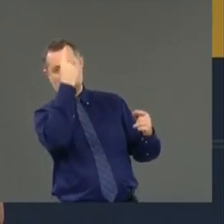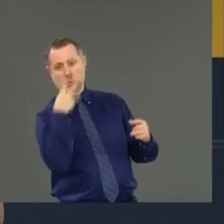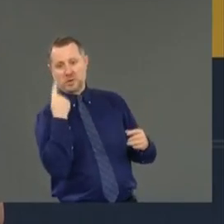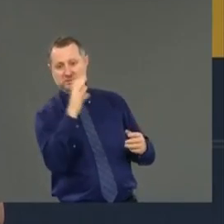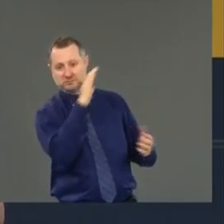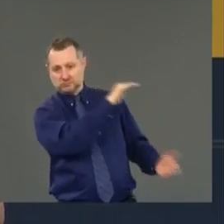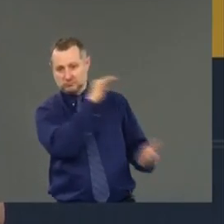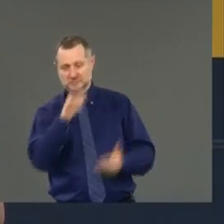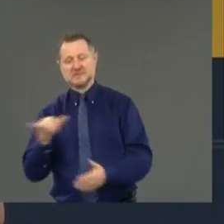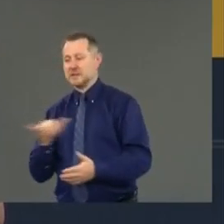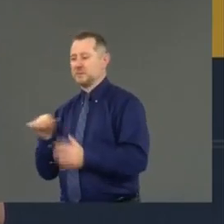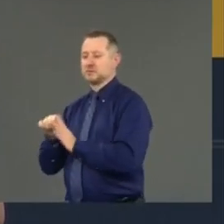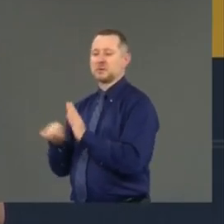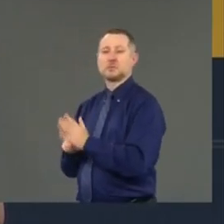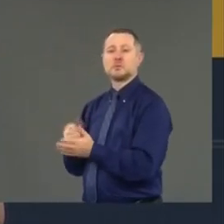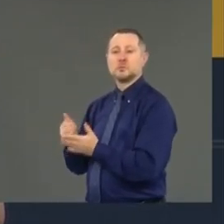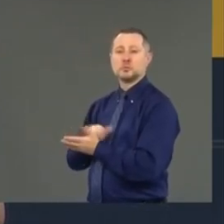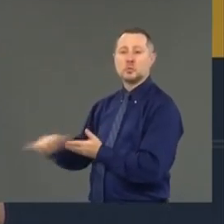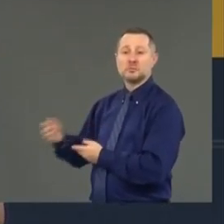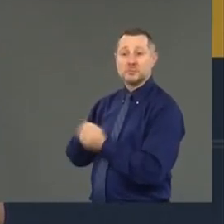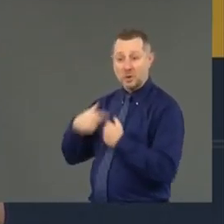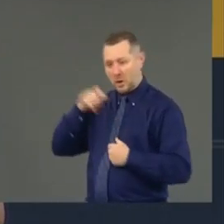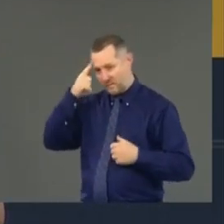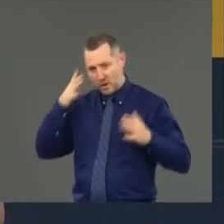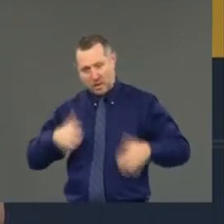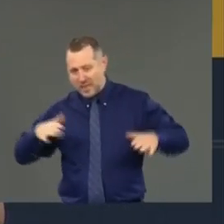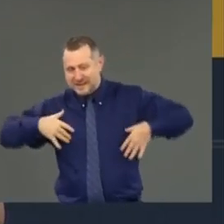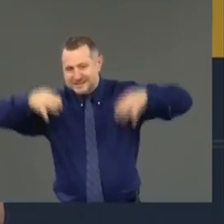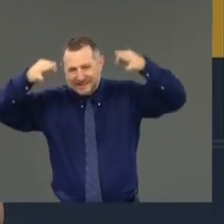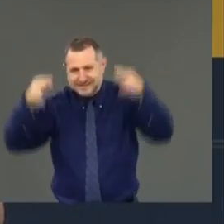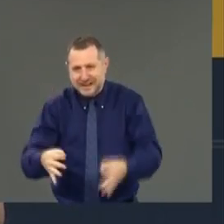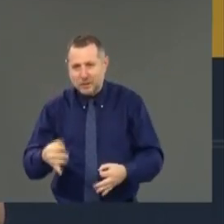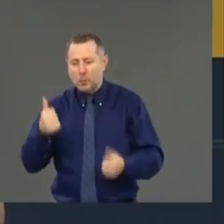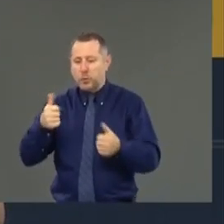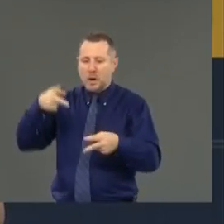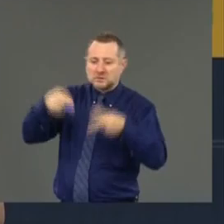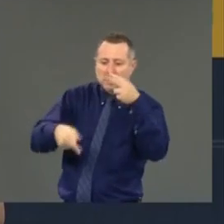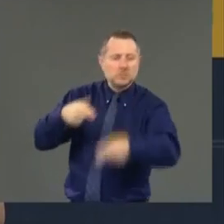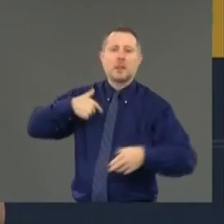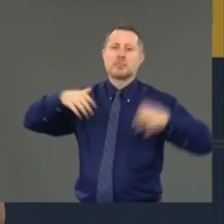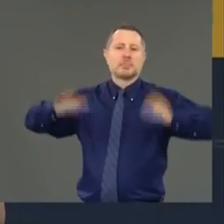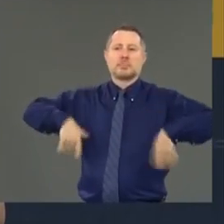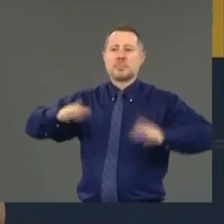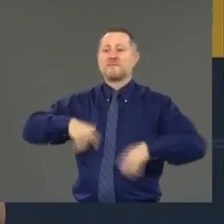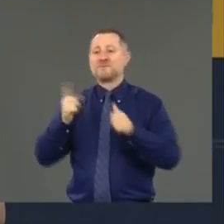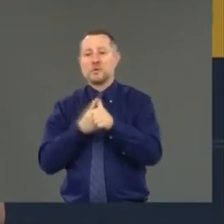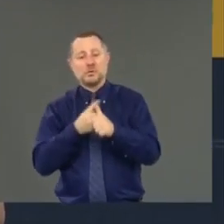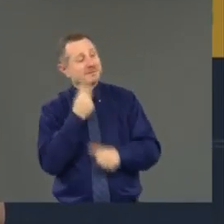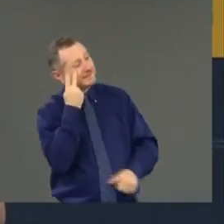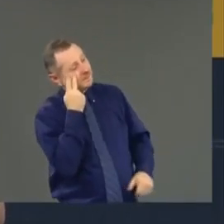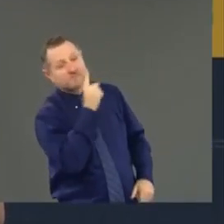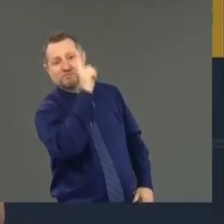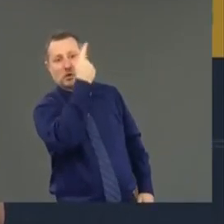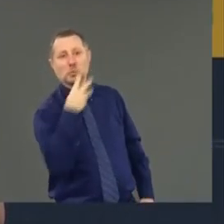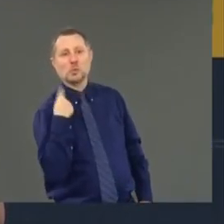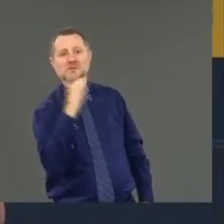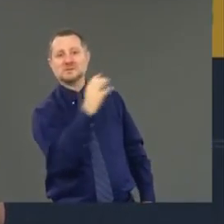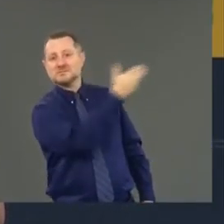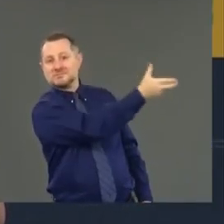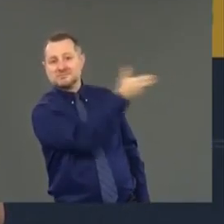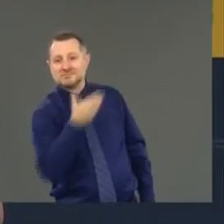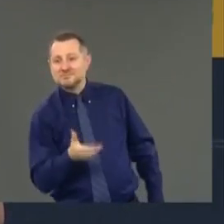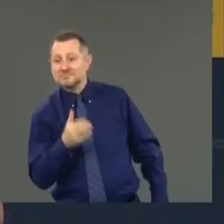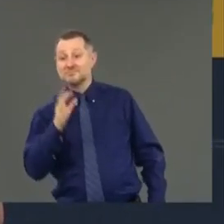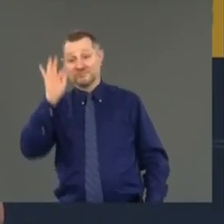haven't made any state budget decisions because I want to see what happens with the Washington funding before you get to step two.